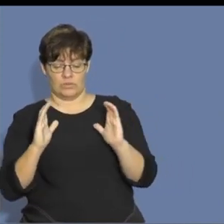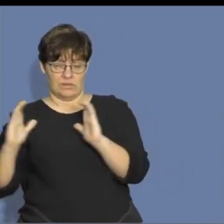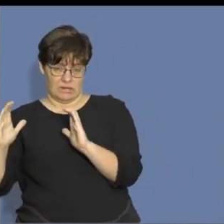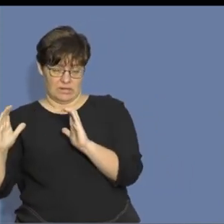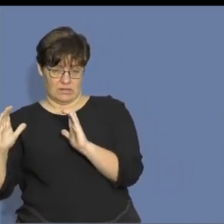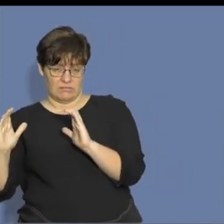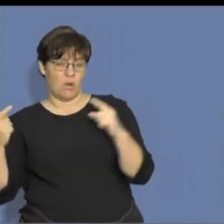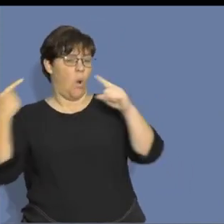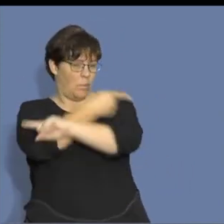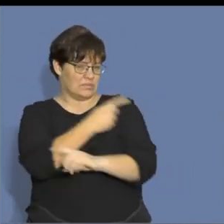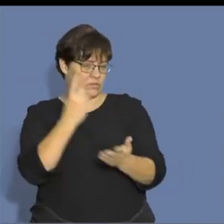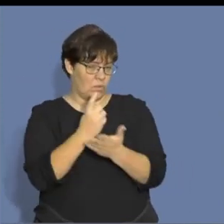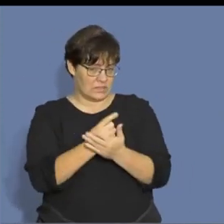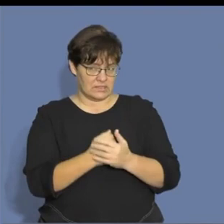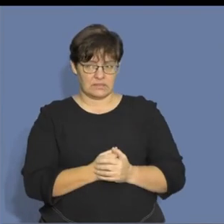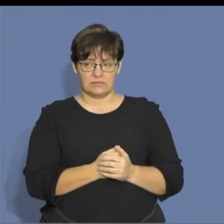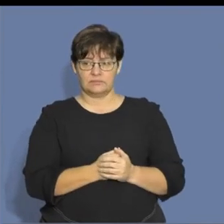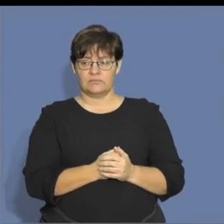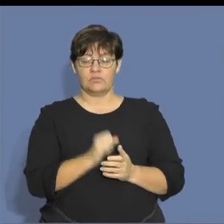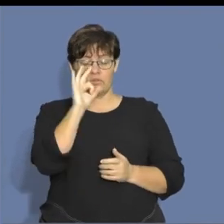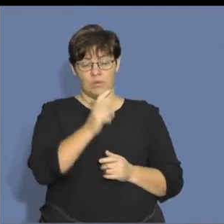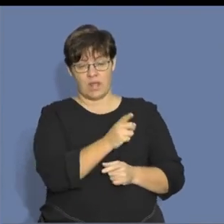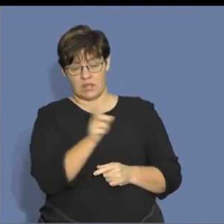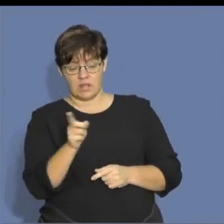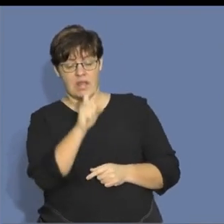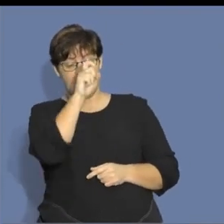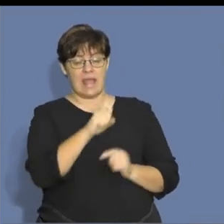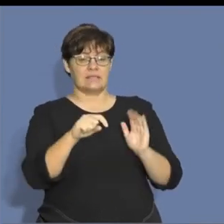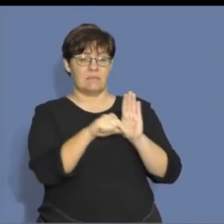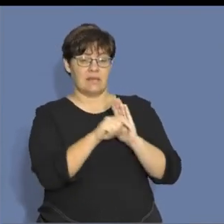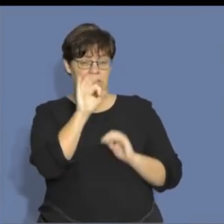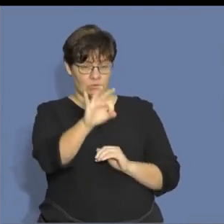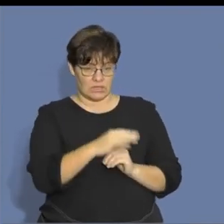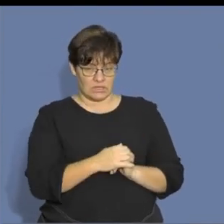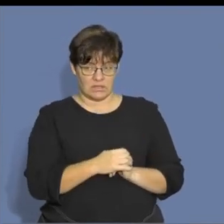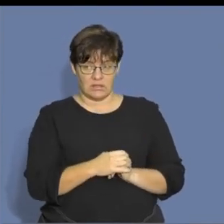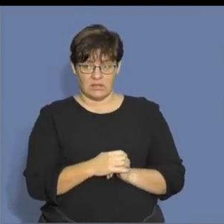always goes opposite, and so 3 to the right is going to be x minus 3.